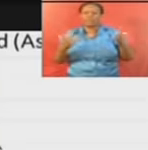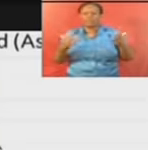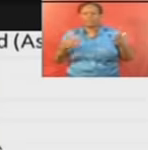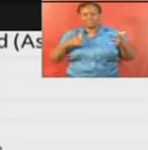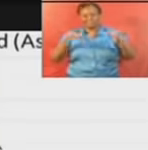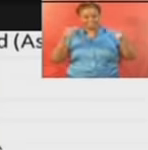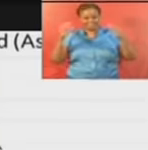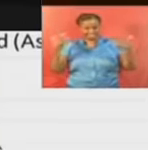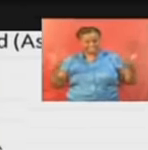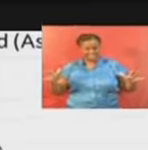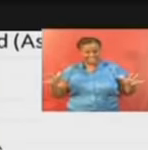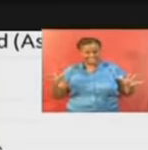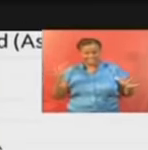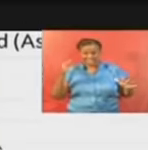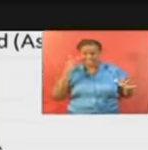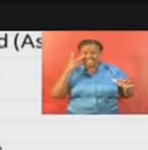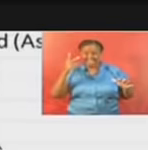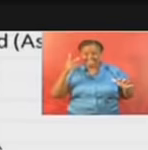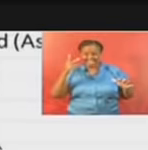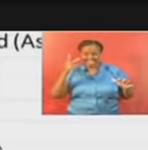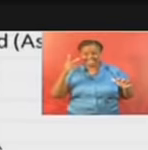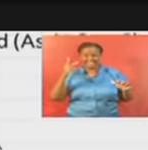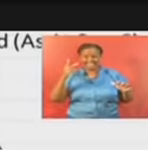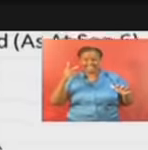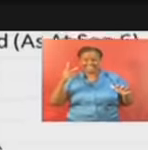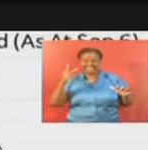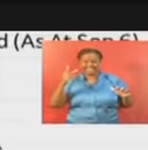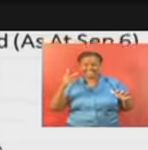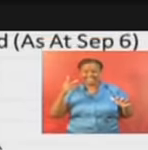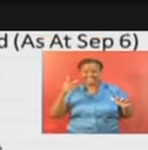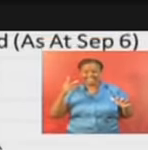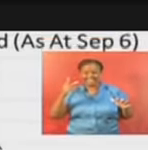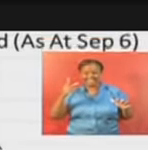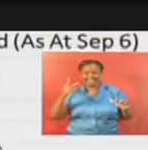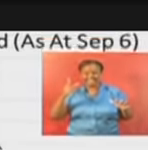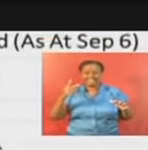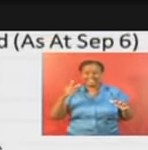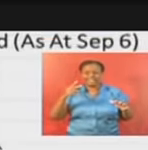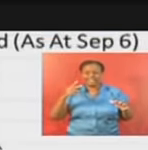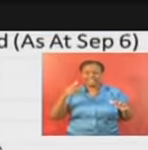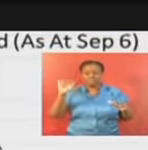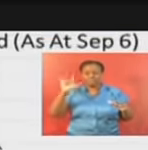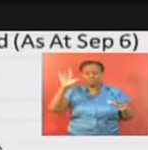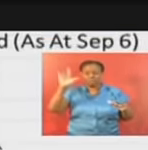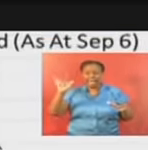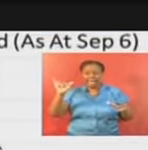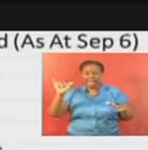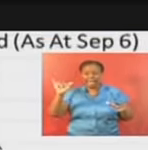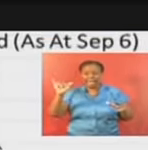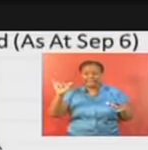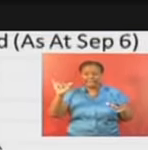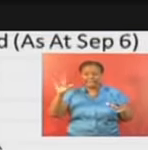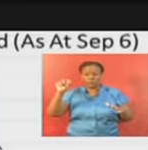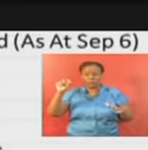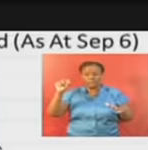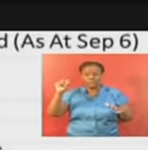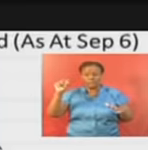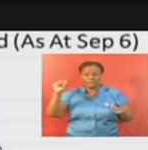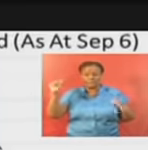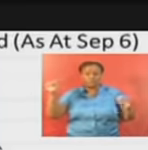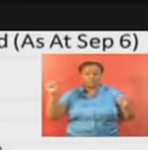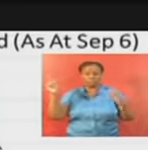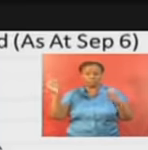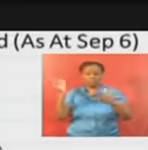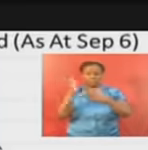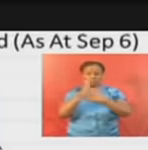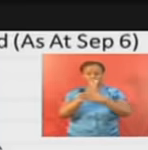that there has been, across the July 20th to September 6th time period, July being the